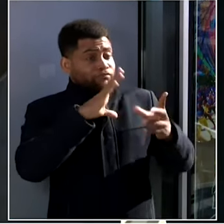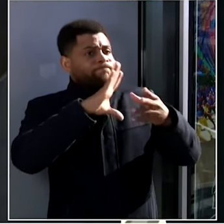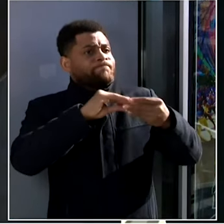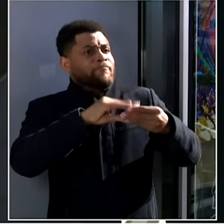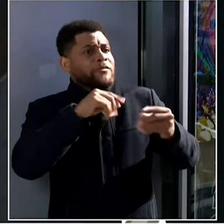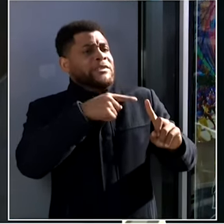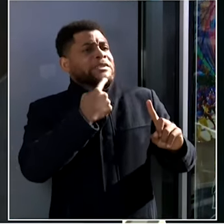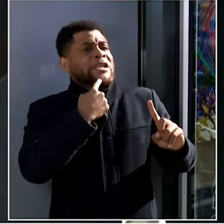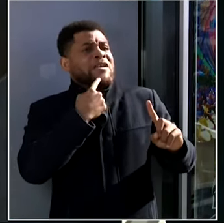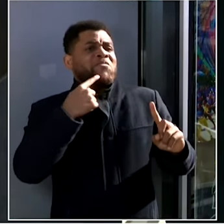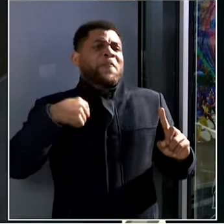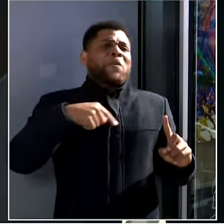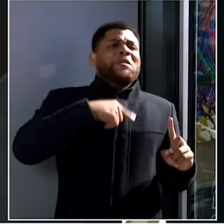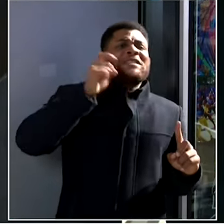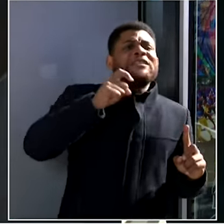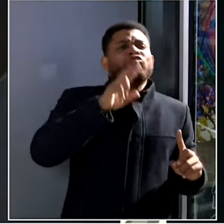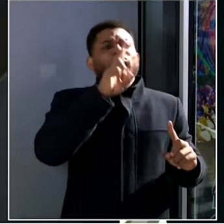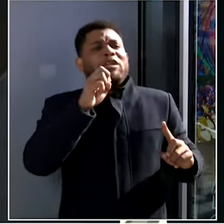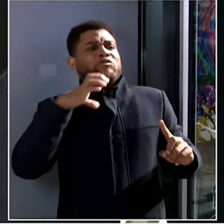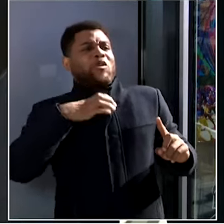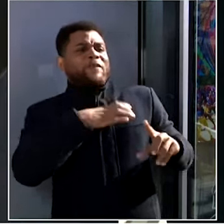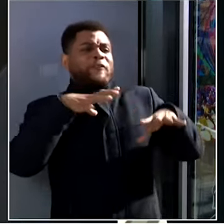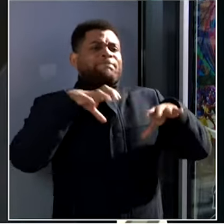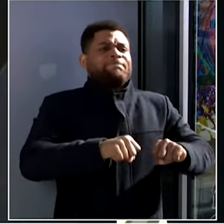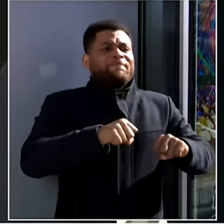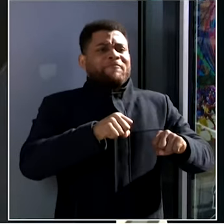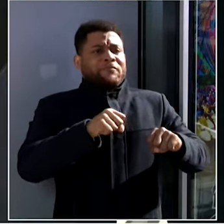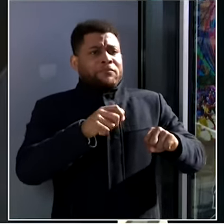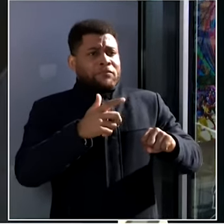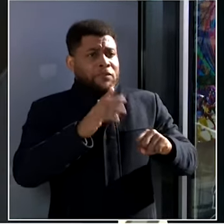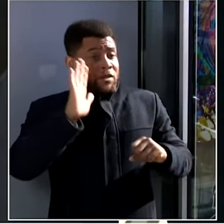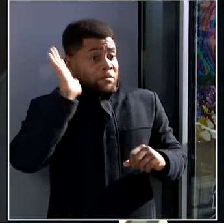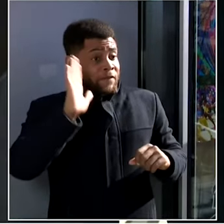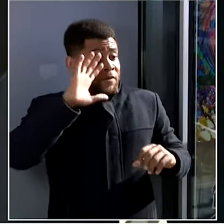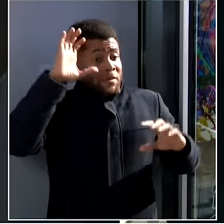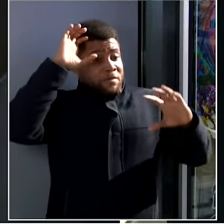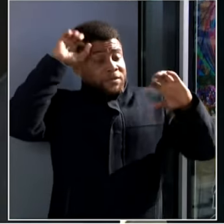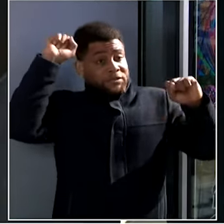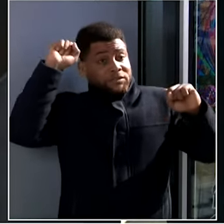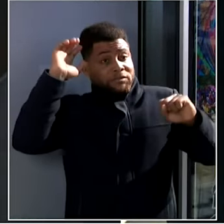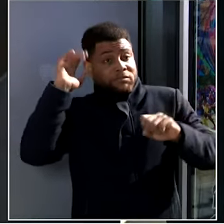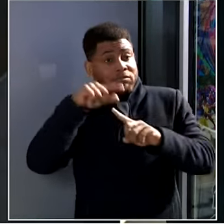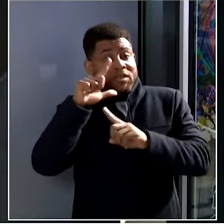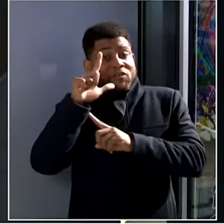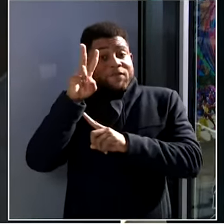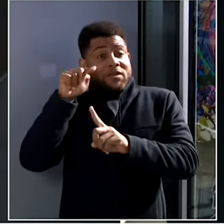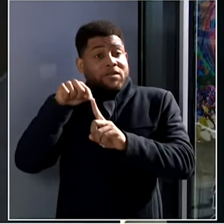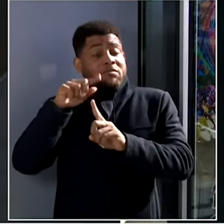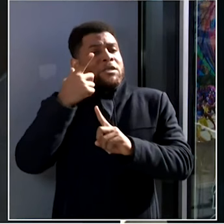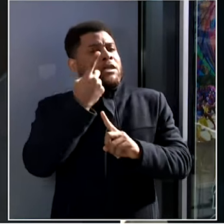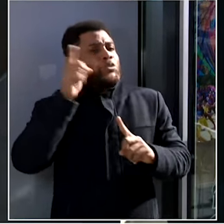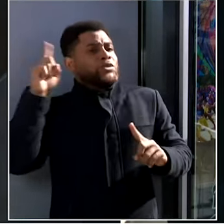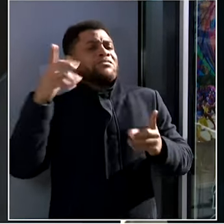our national capital." The former president in Las Vegas last week vowed to, quote, "take over our